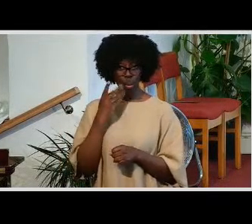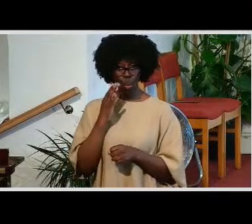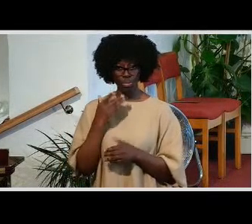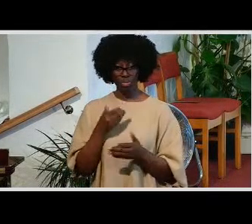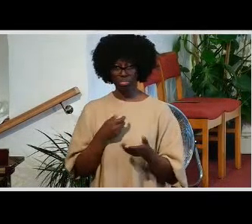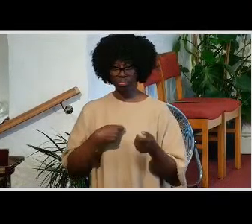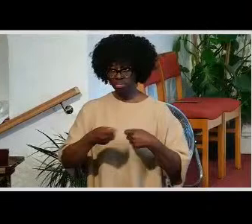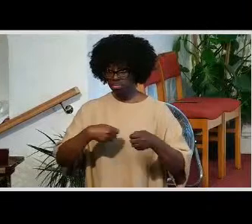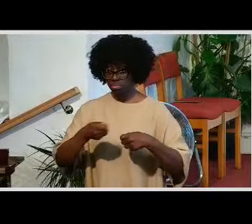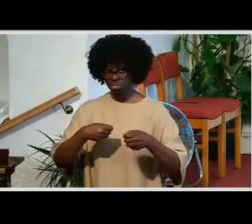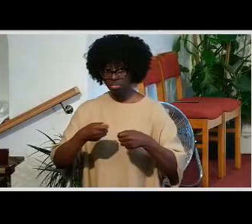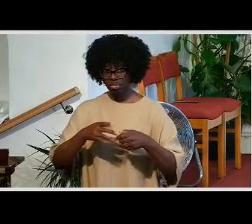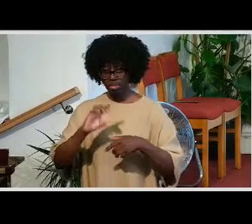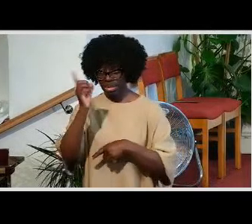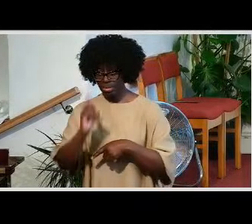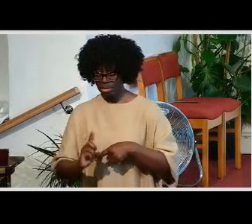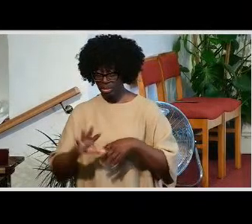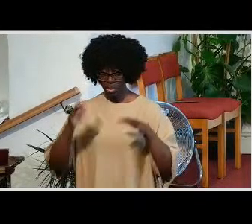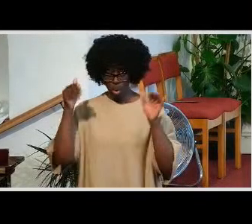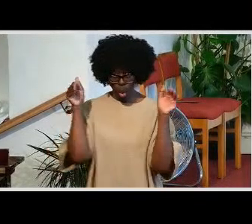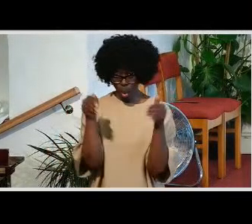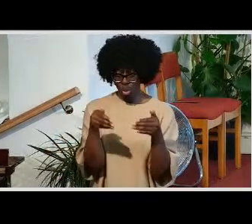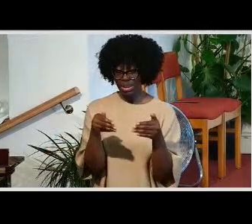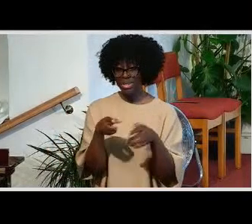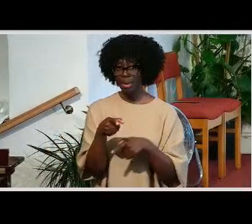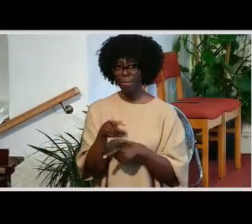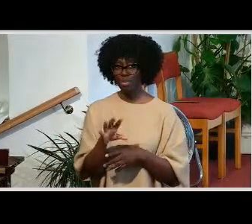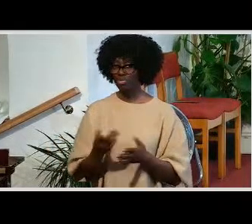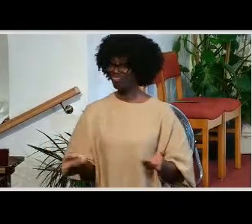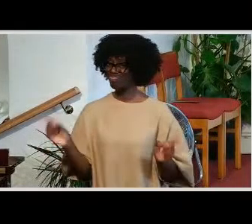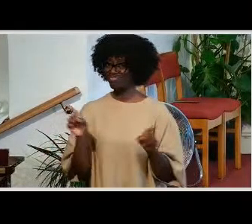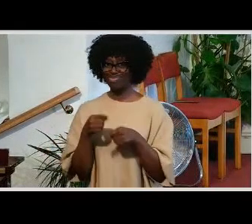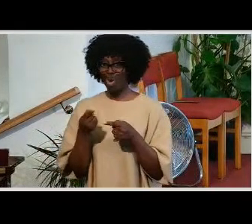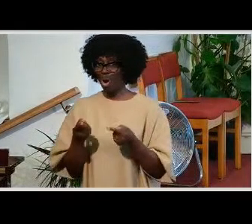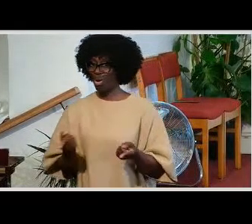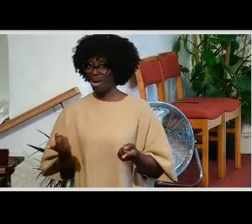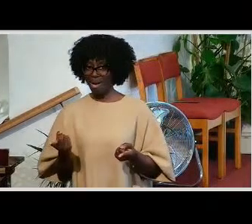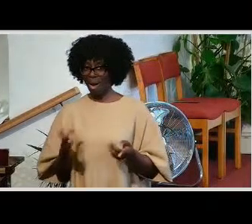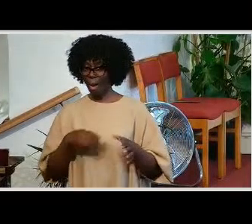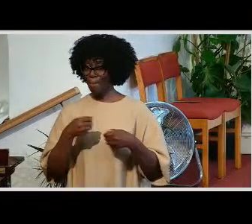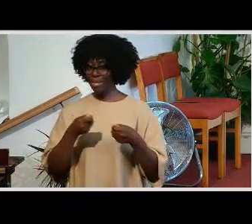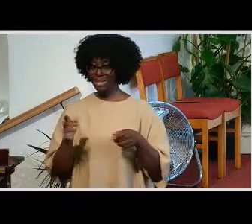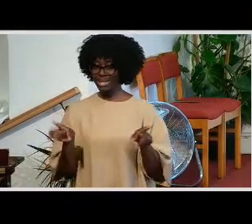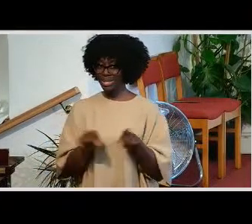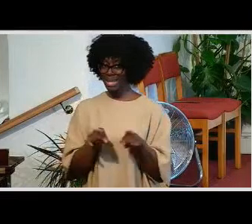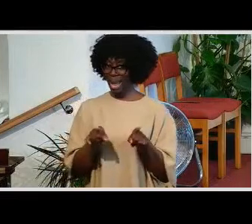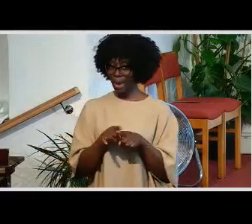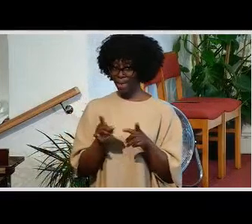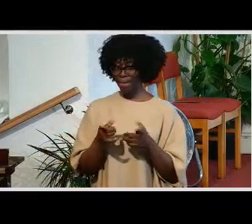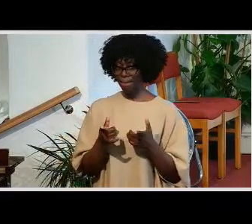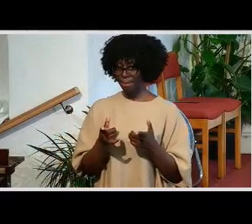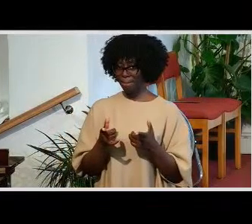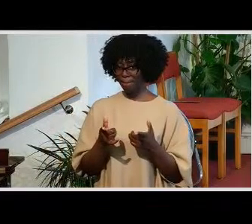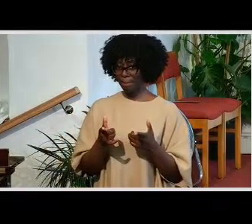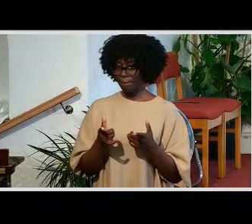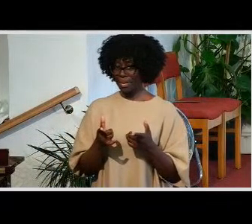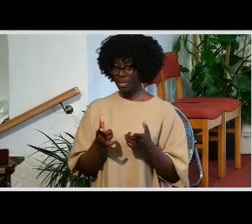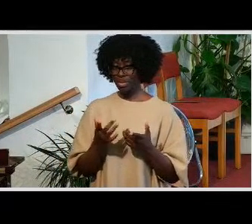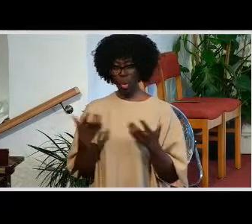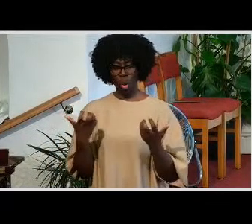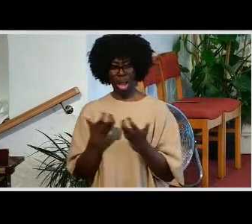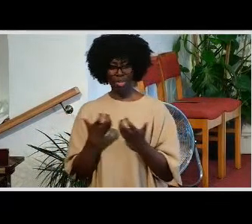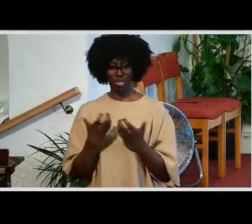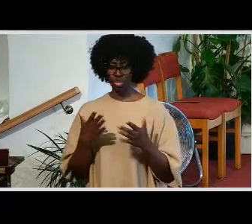in dealing with them. We can't be doing the same things that we do and expect them to conform. So have